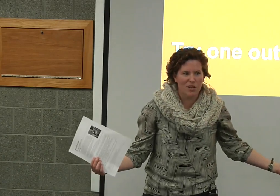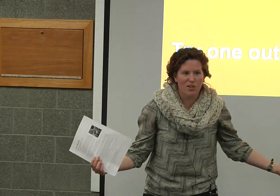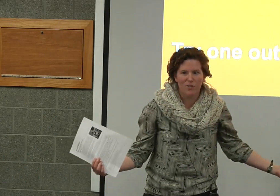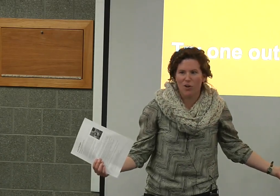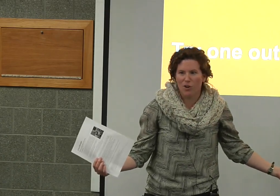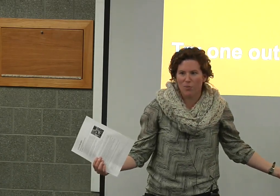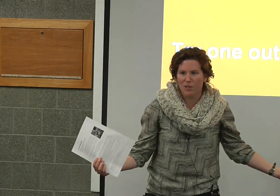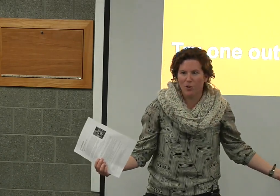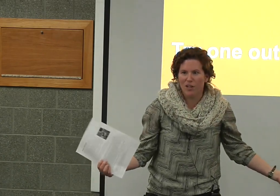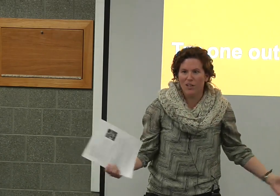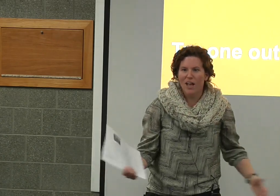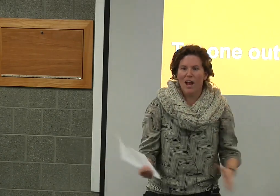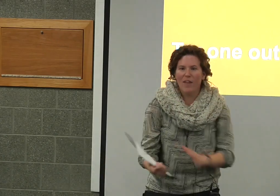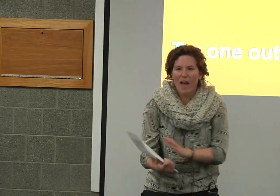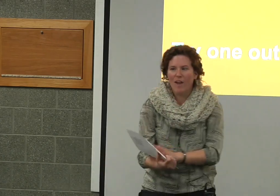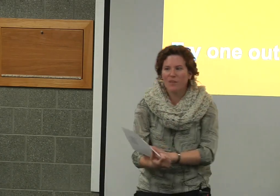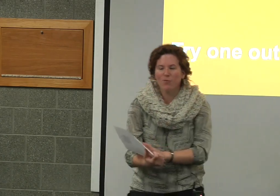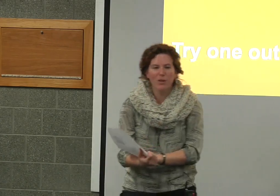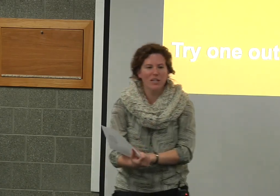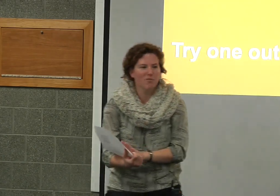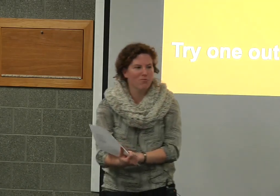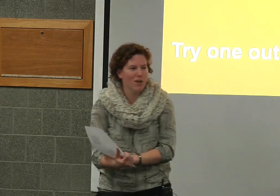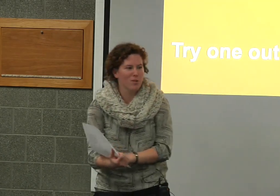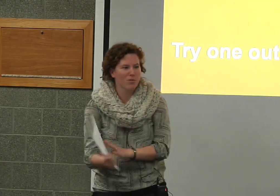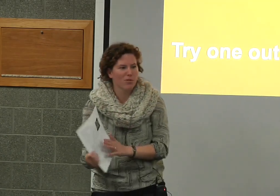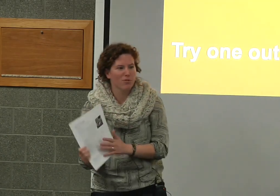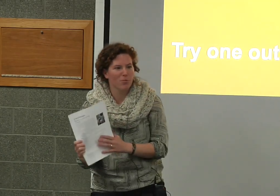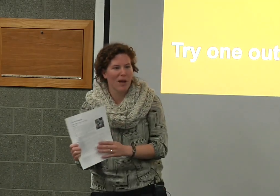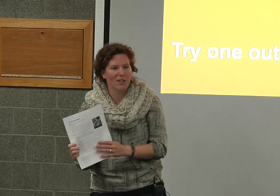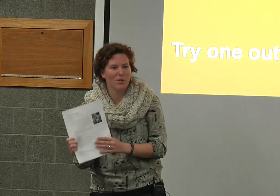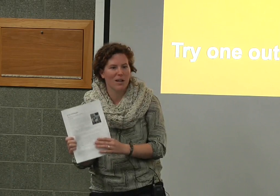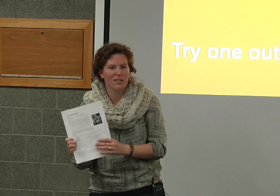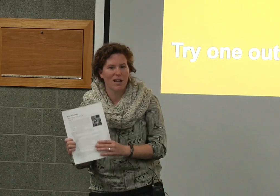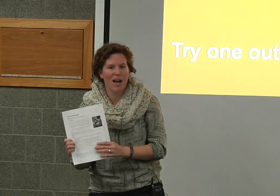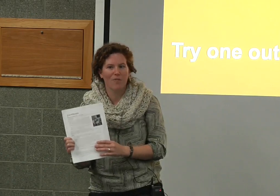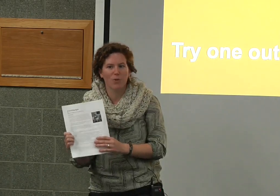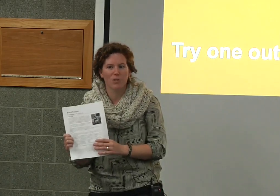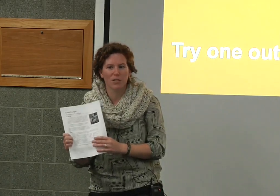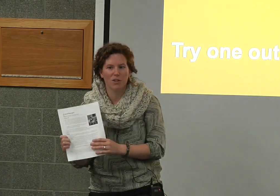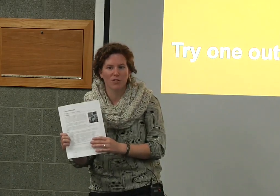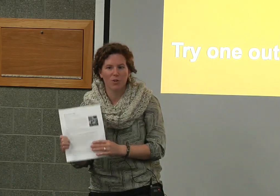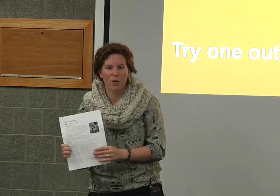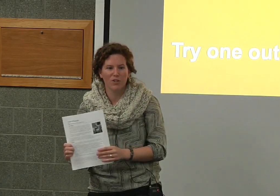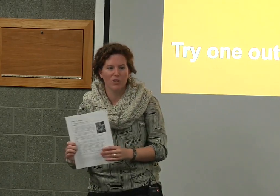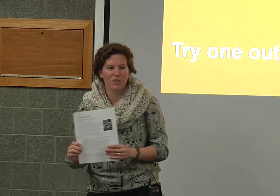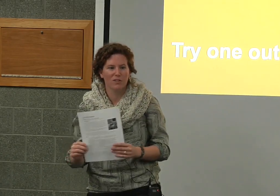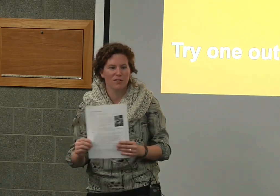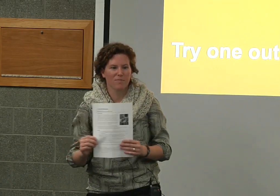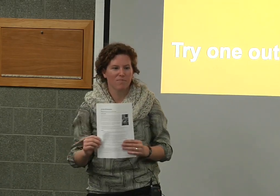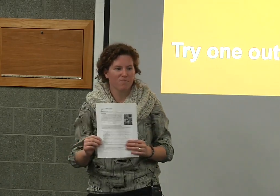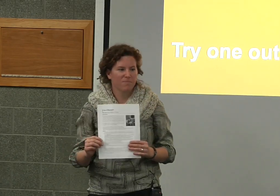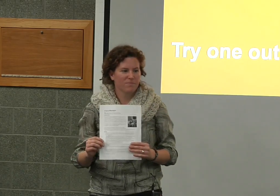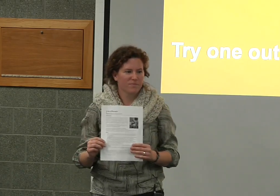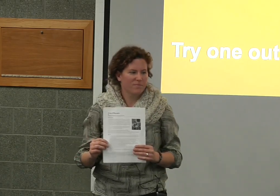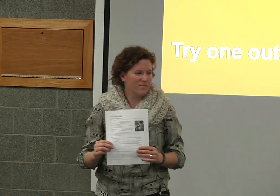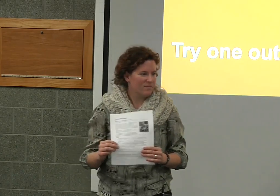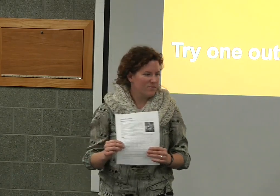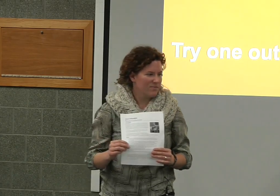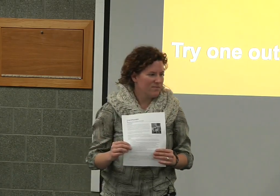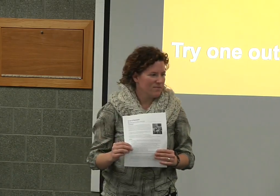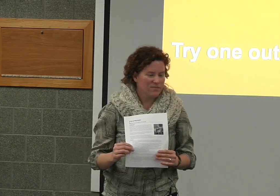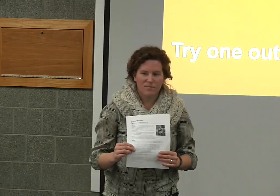pretend to be the Secretary of the Army, right? And they have that reading in front of them to refer back to as they have those discussion questions.